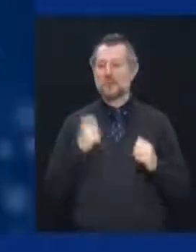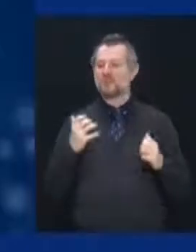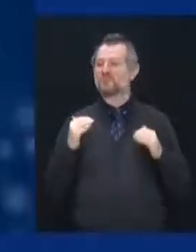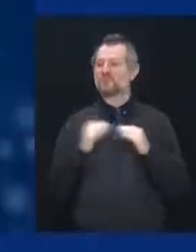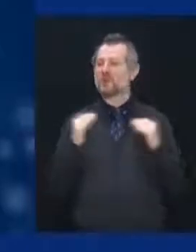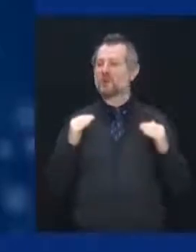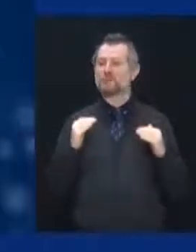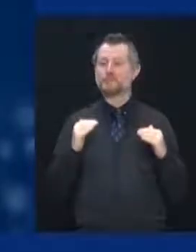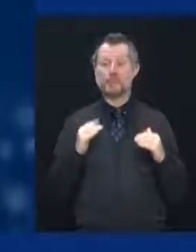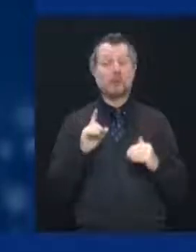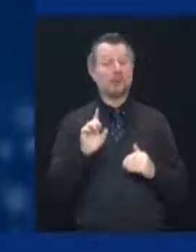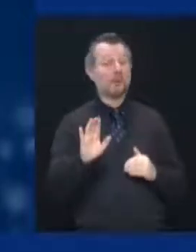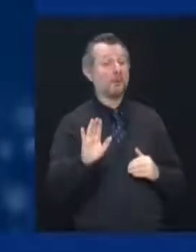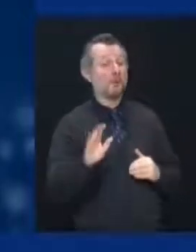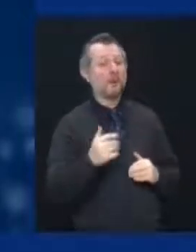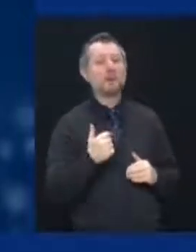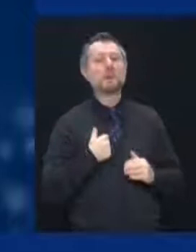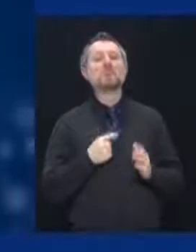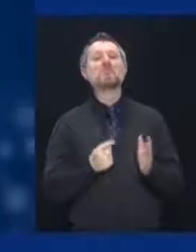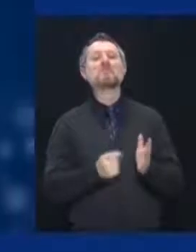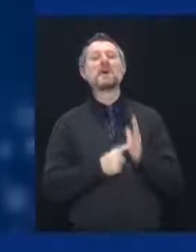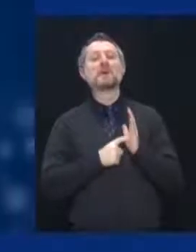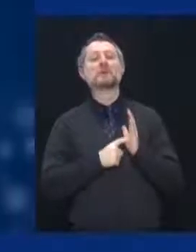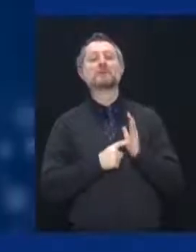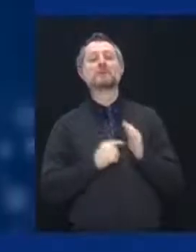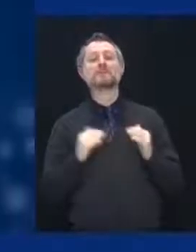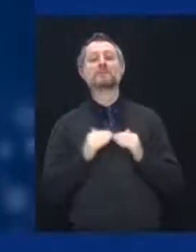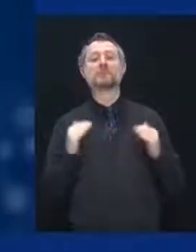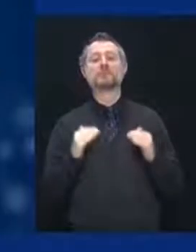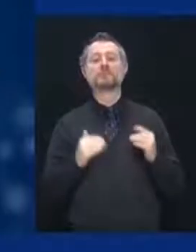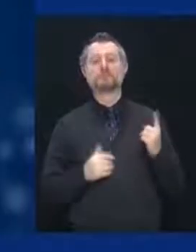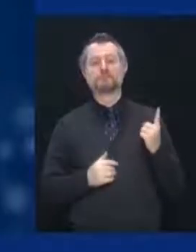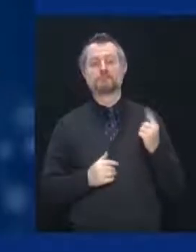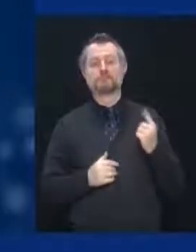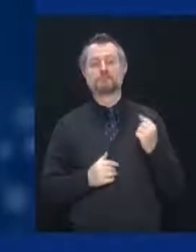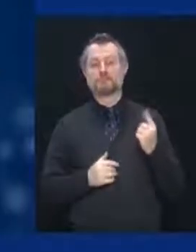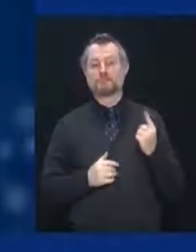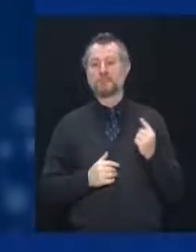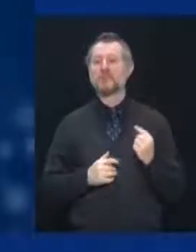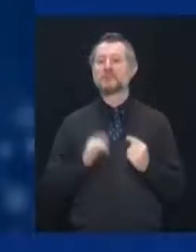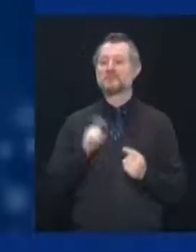also demand fairness. We need $15 billion